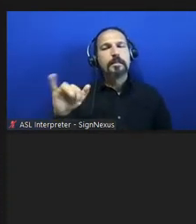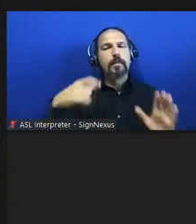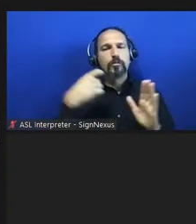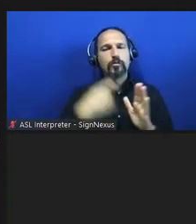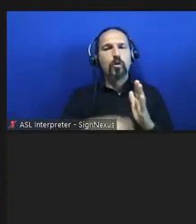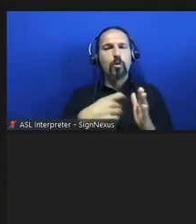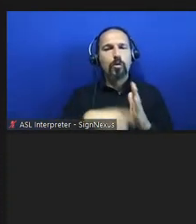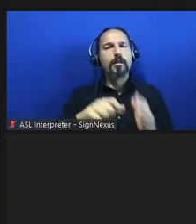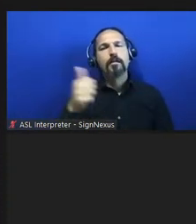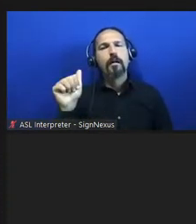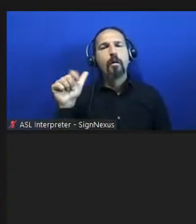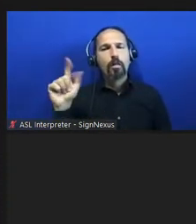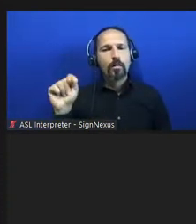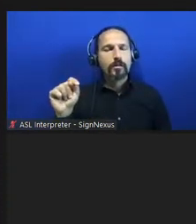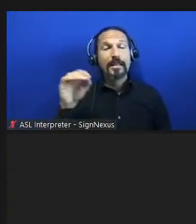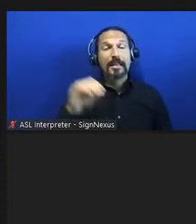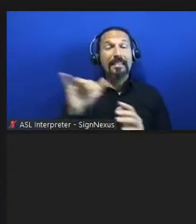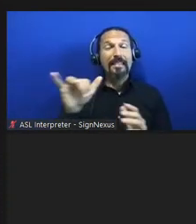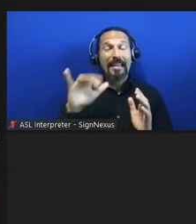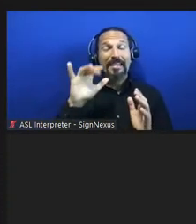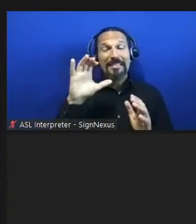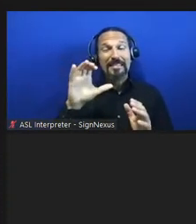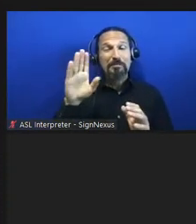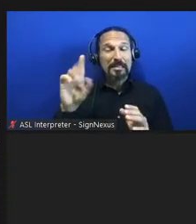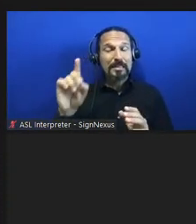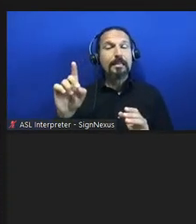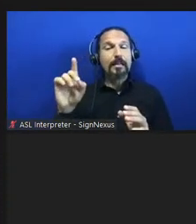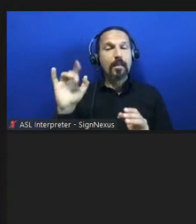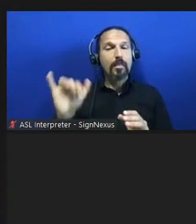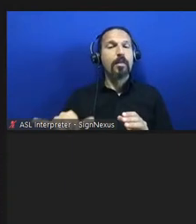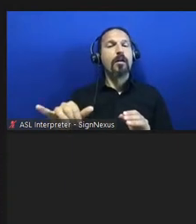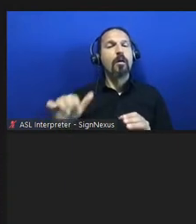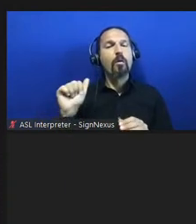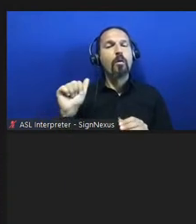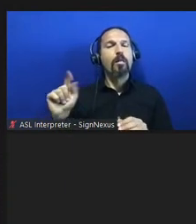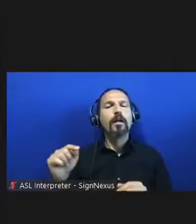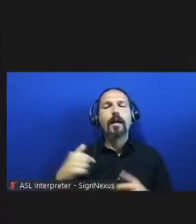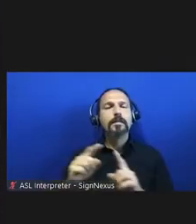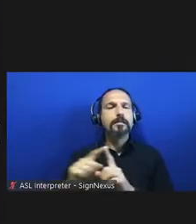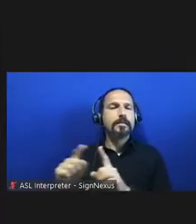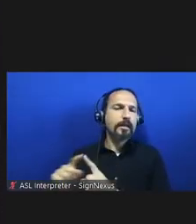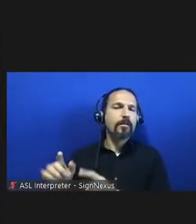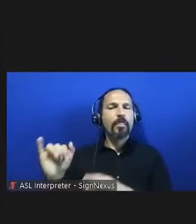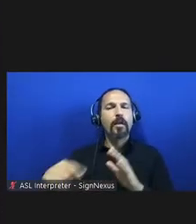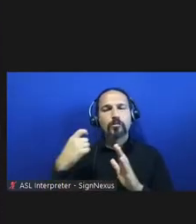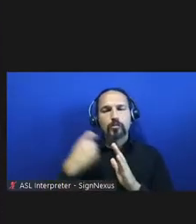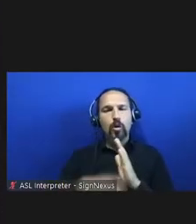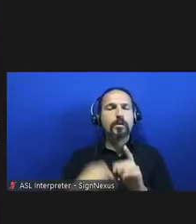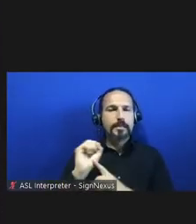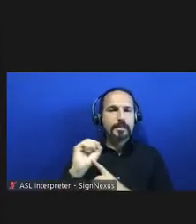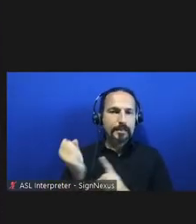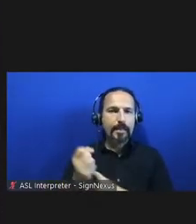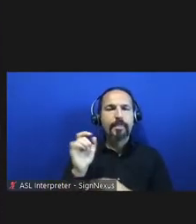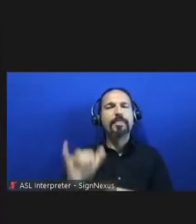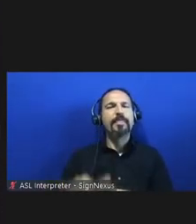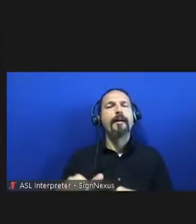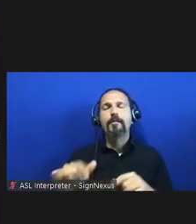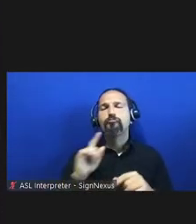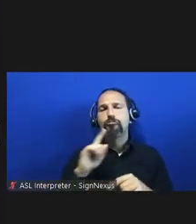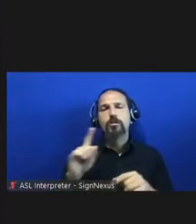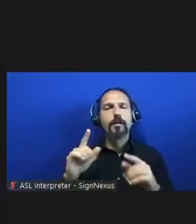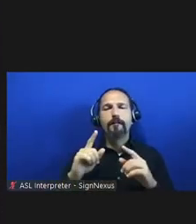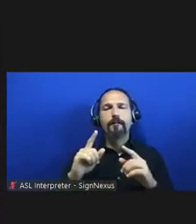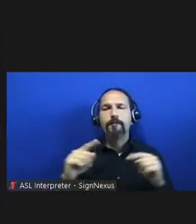alternative within the central business district tolling alternative there are a number of tolling scenarios that vary in several